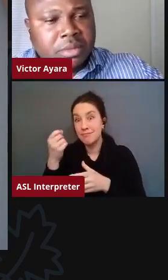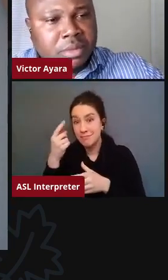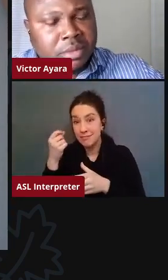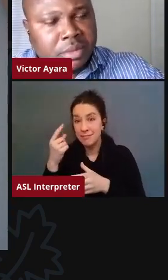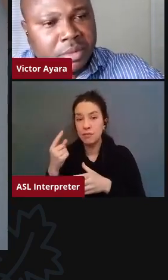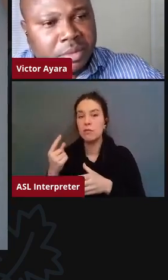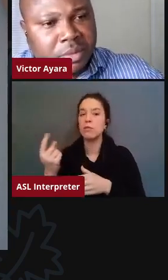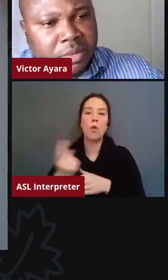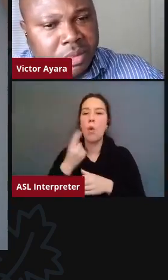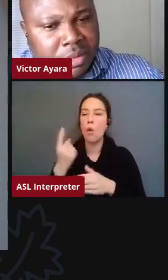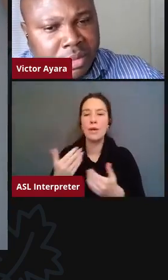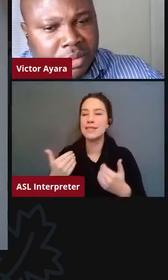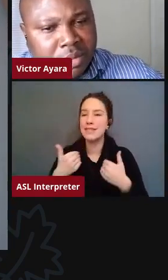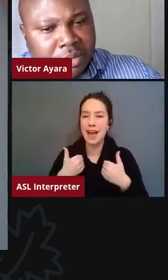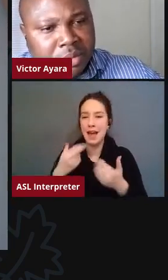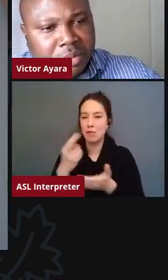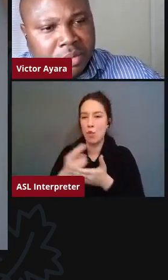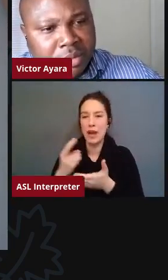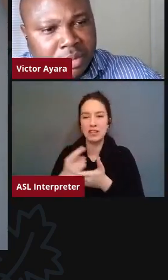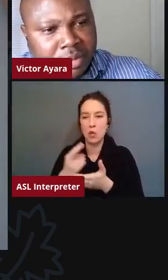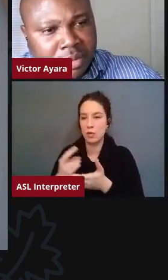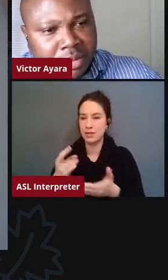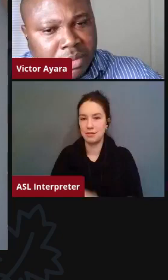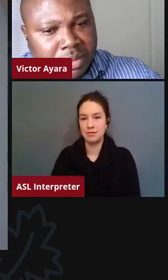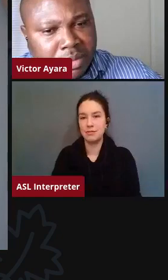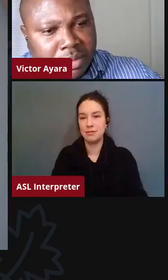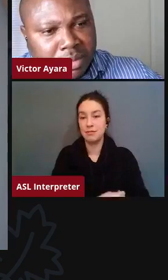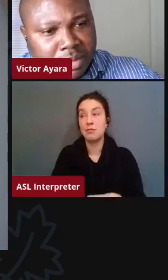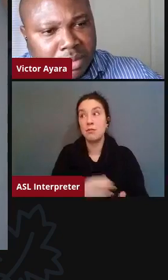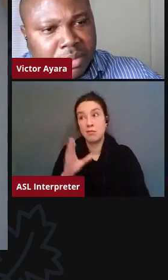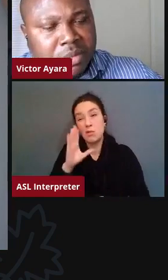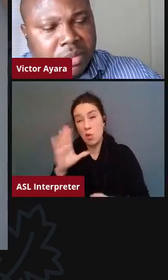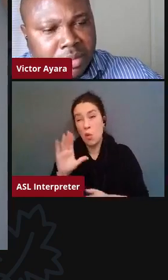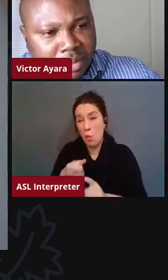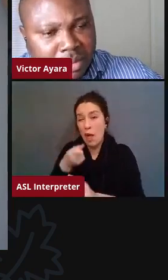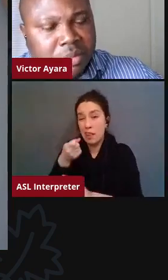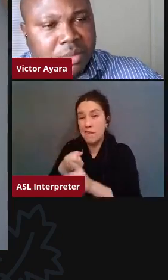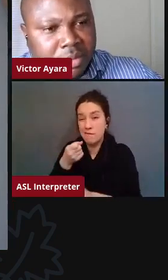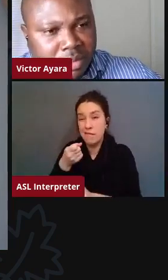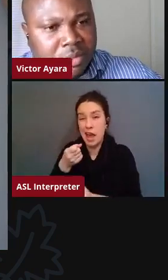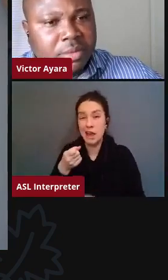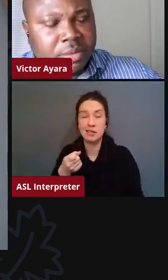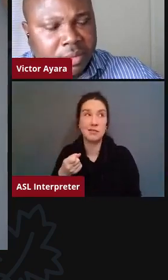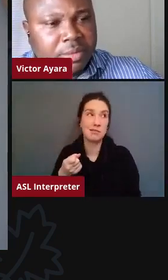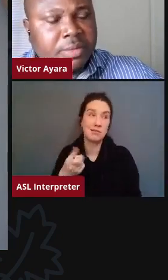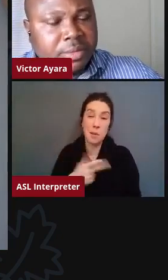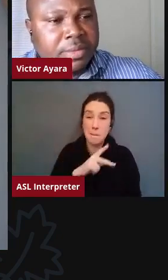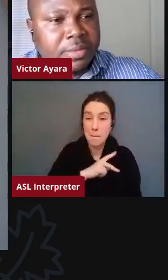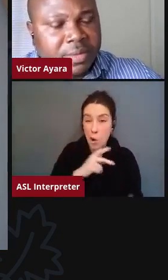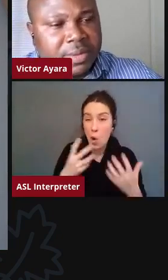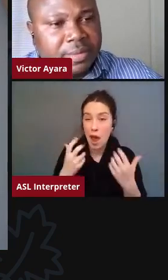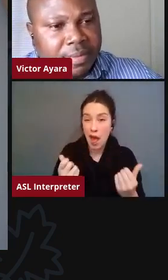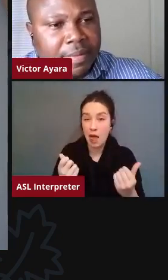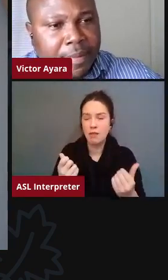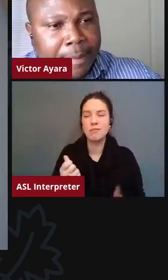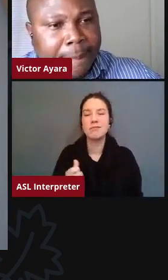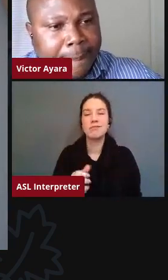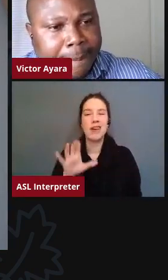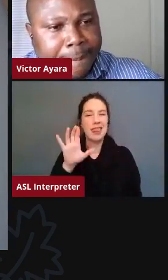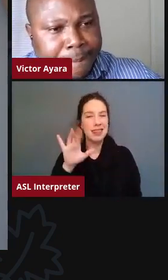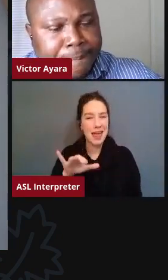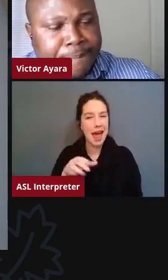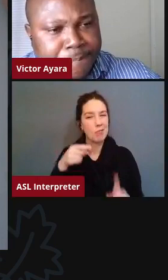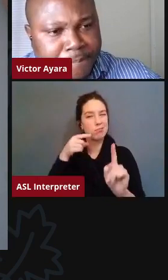do that, and that becomes really complex because that affects your personal health, and that is a issue that the doctors themselves don't